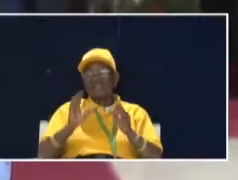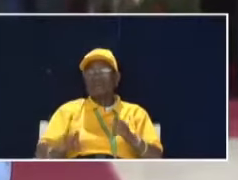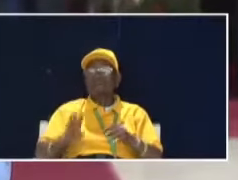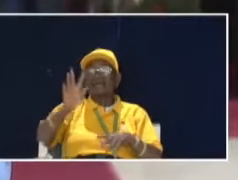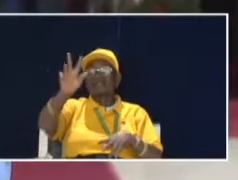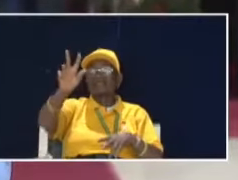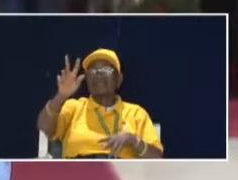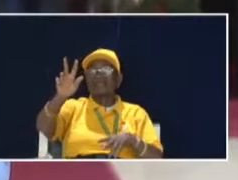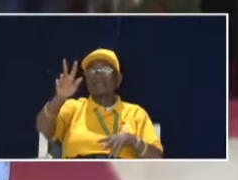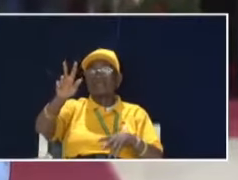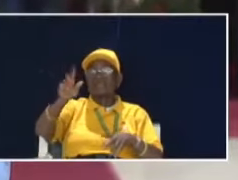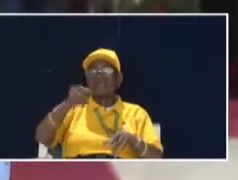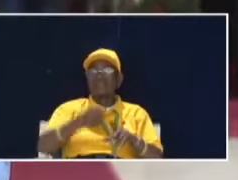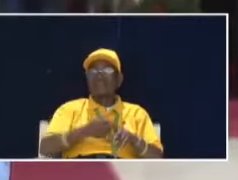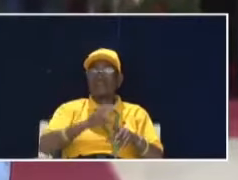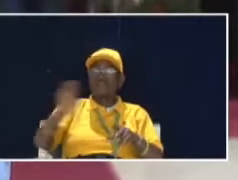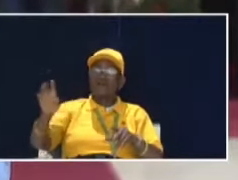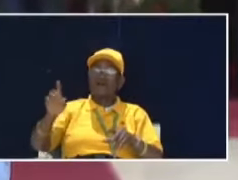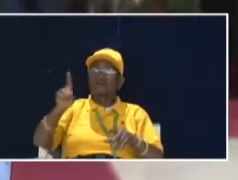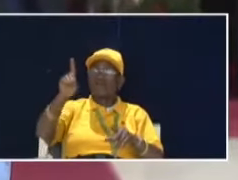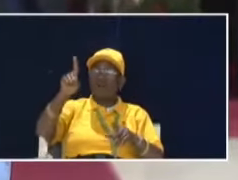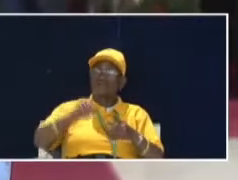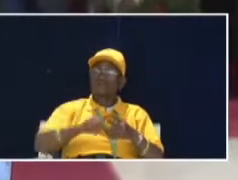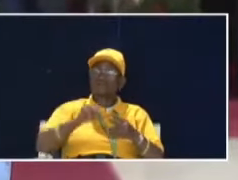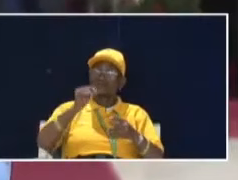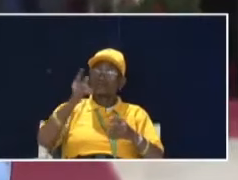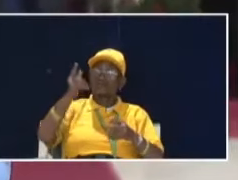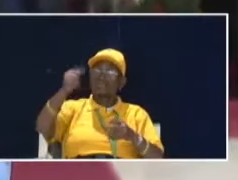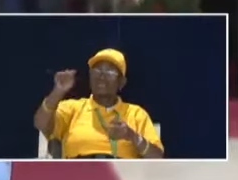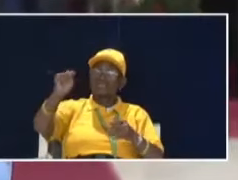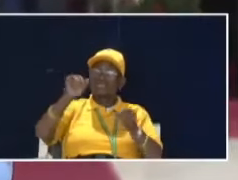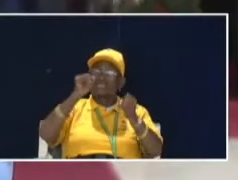chapter 3, from verse 1 to the end.